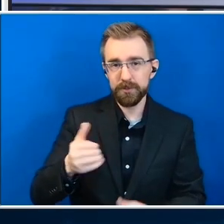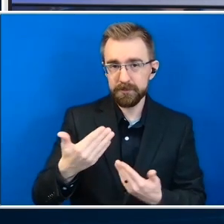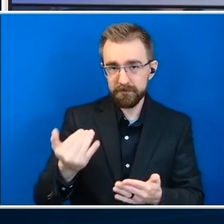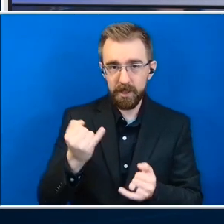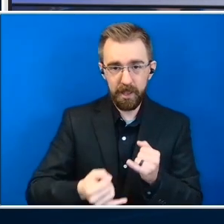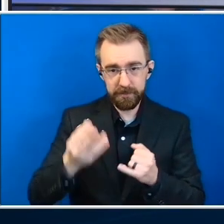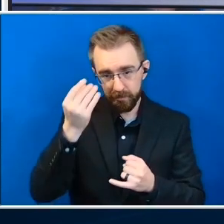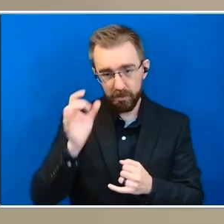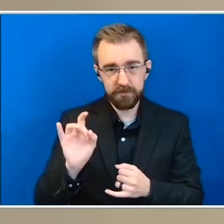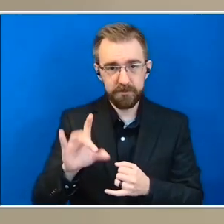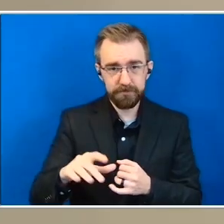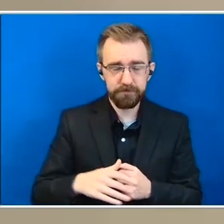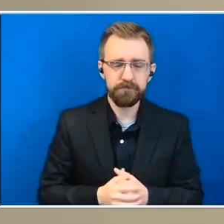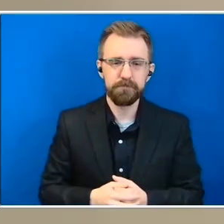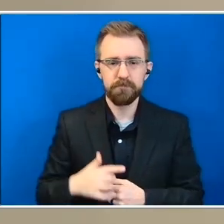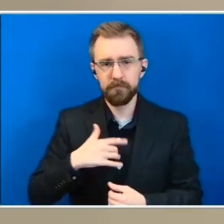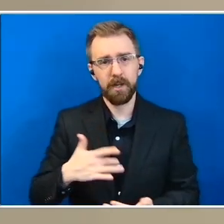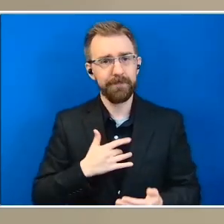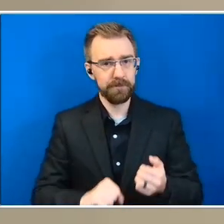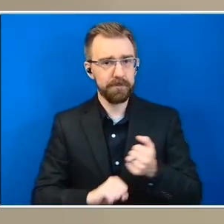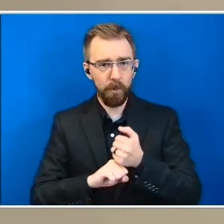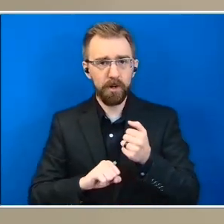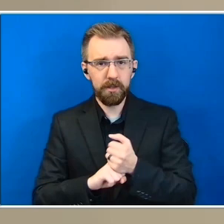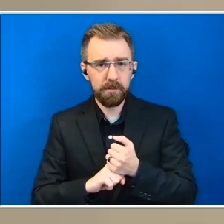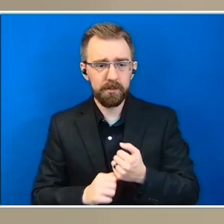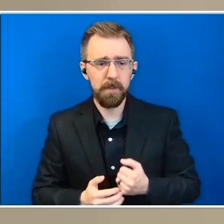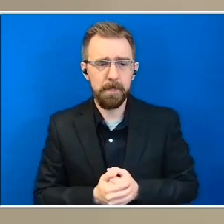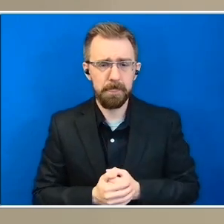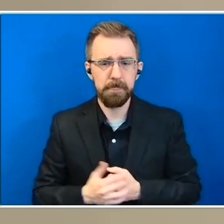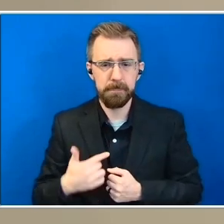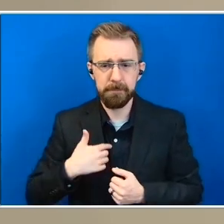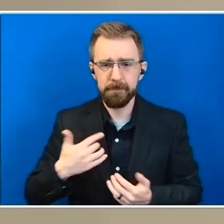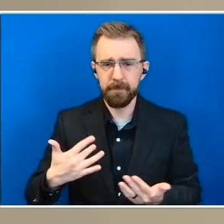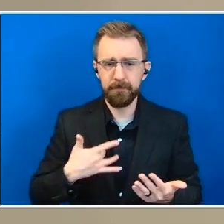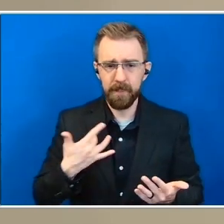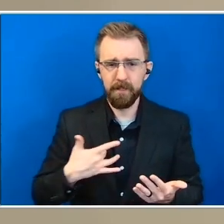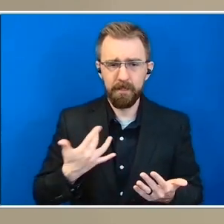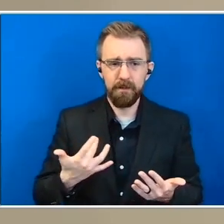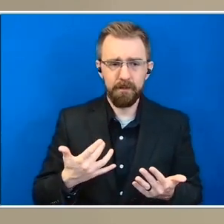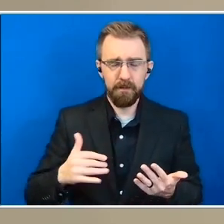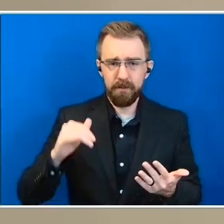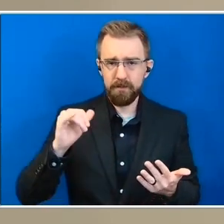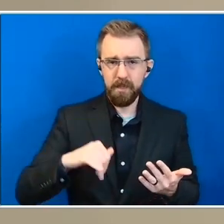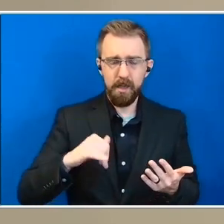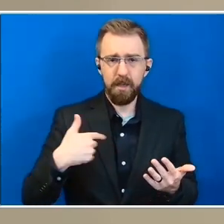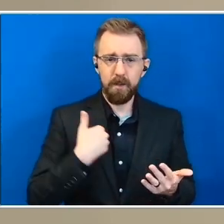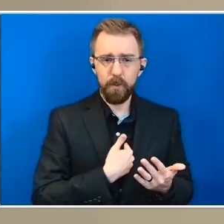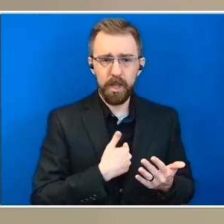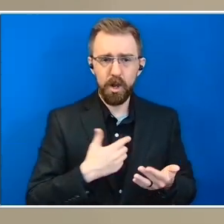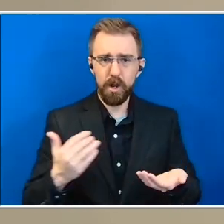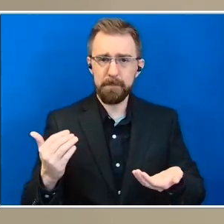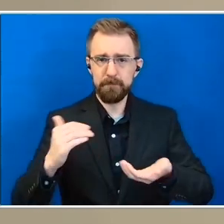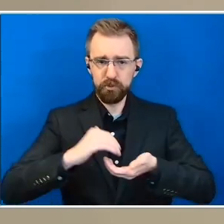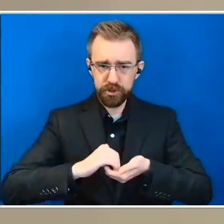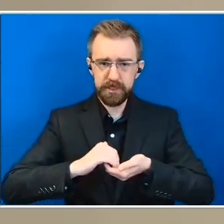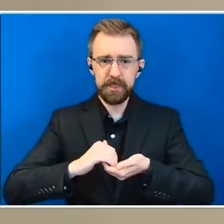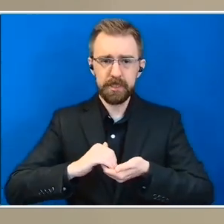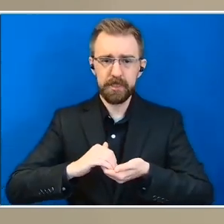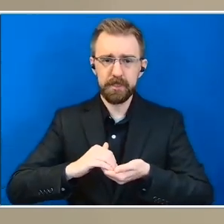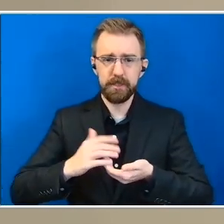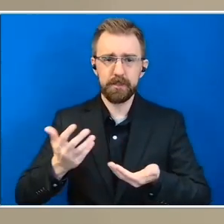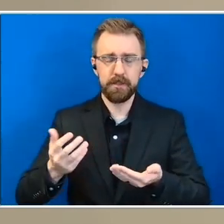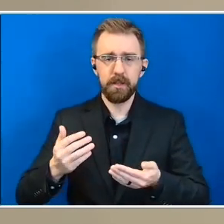I feel supported. I feel that we are emerging to spread